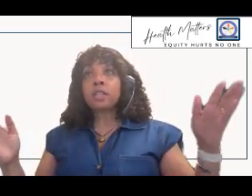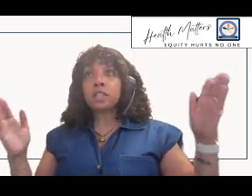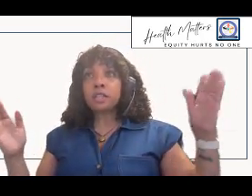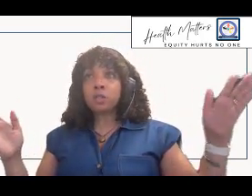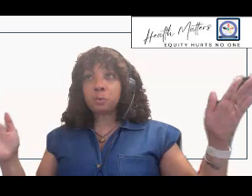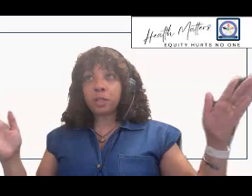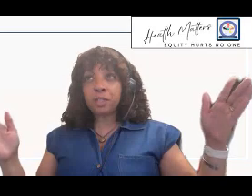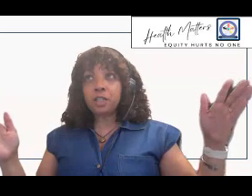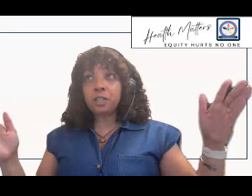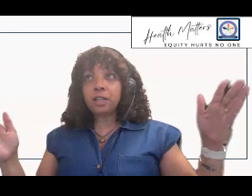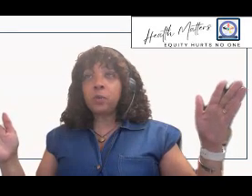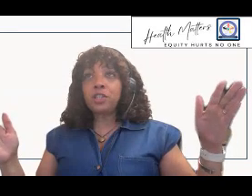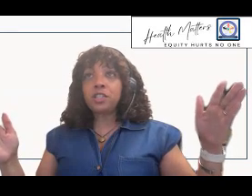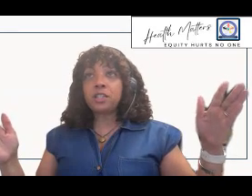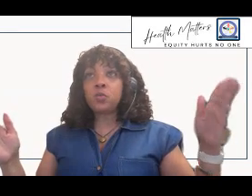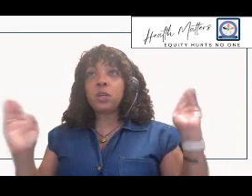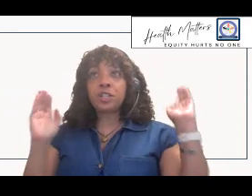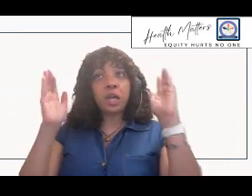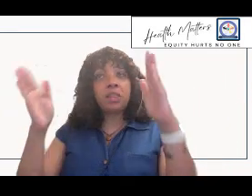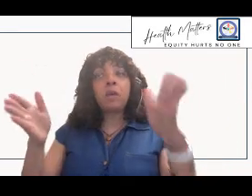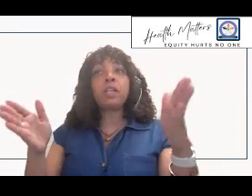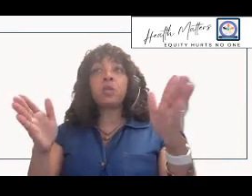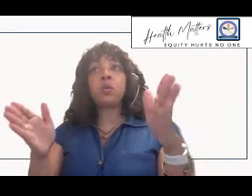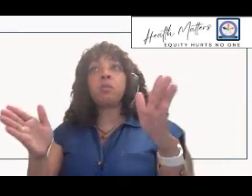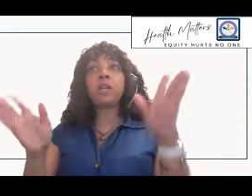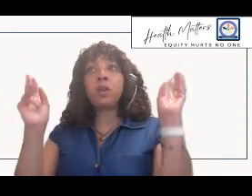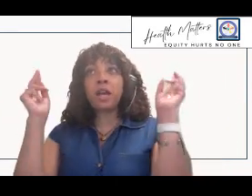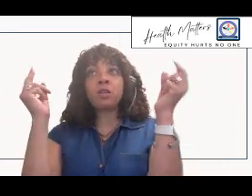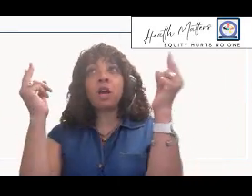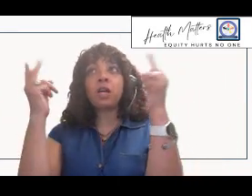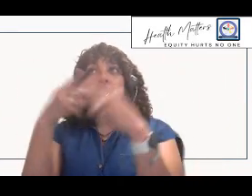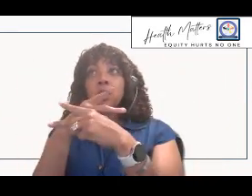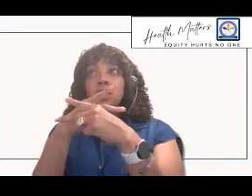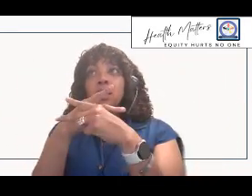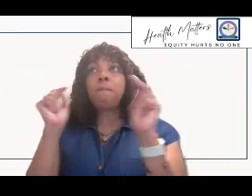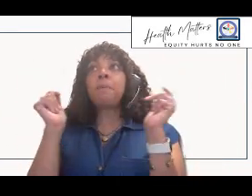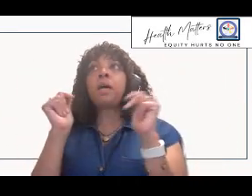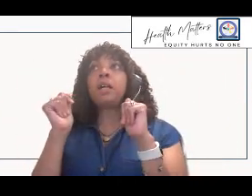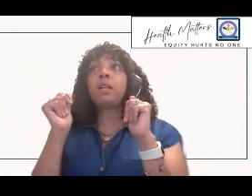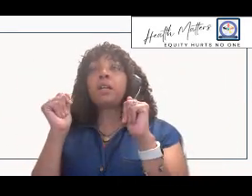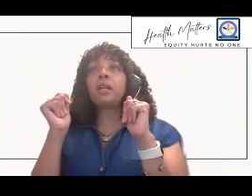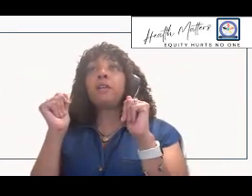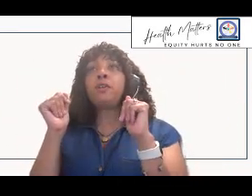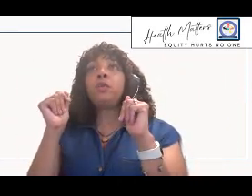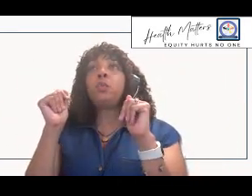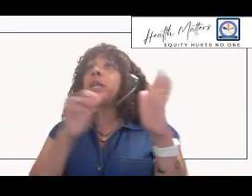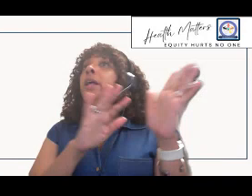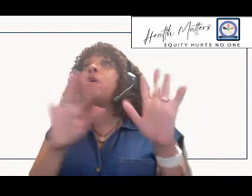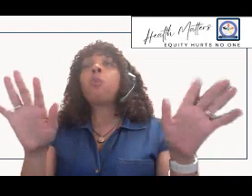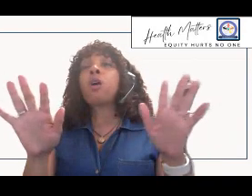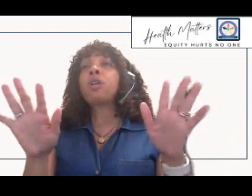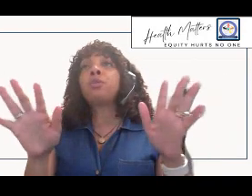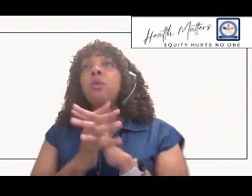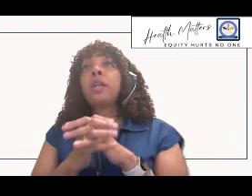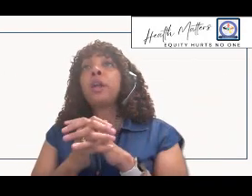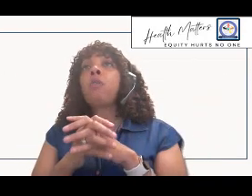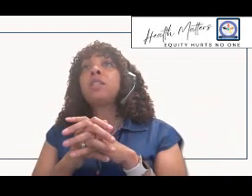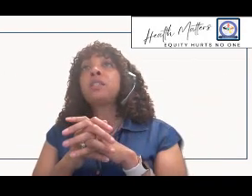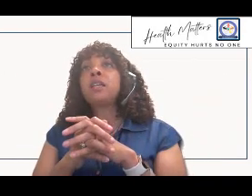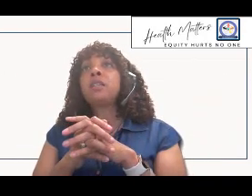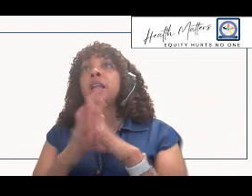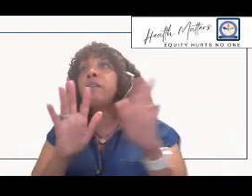It's an Excel spreadsheet, and we just didn't want to share it that way because it will make your eyes cross. But we can help walk you through it,